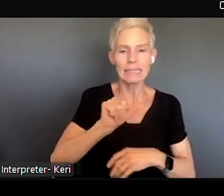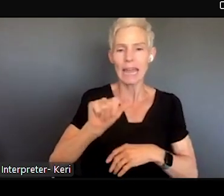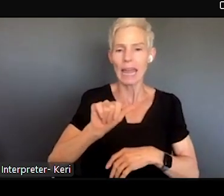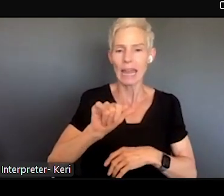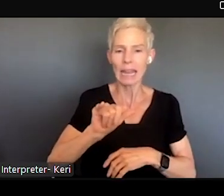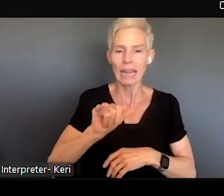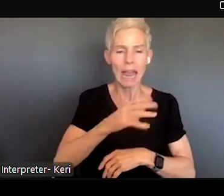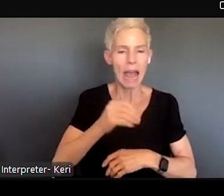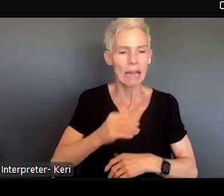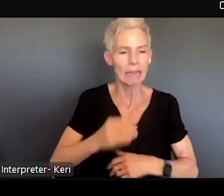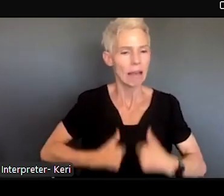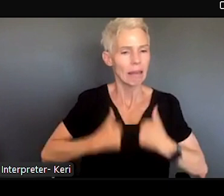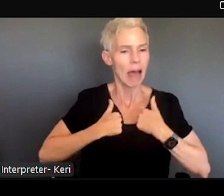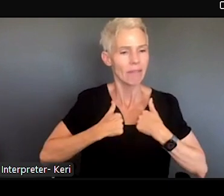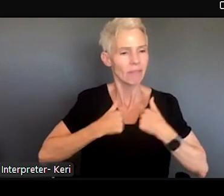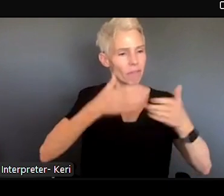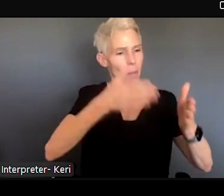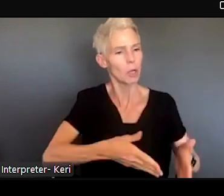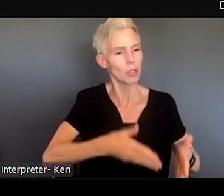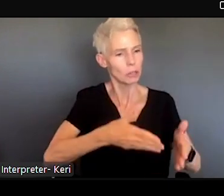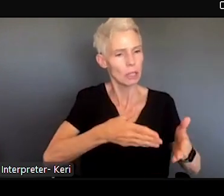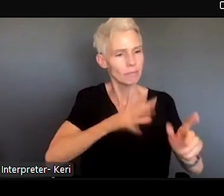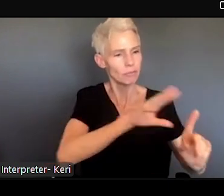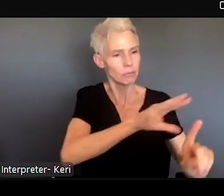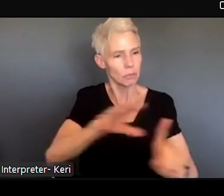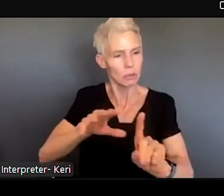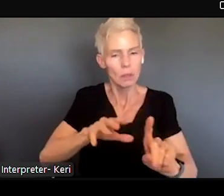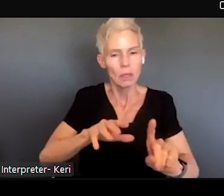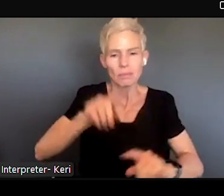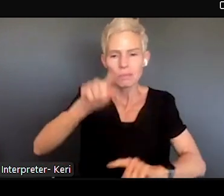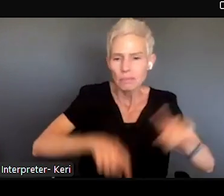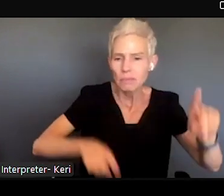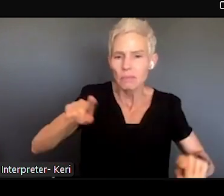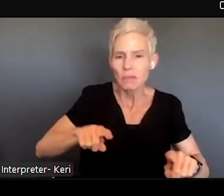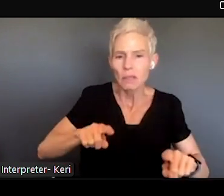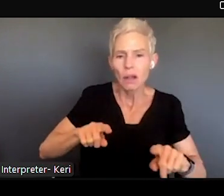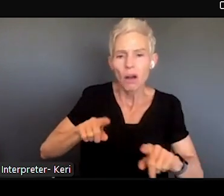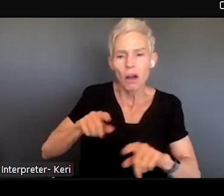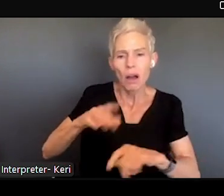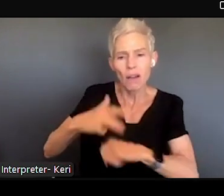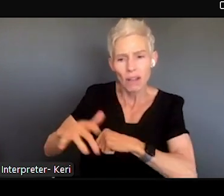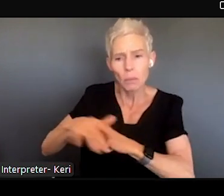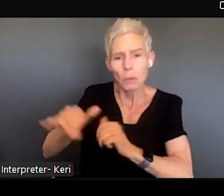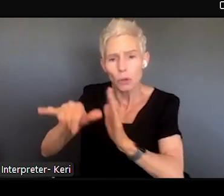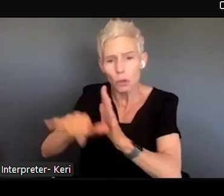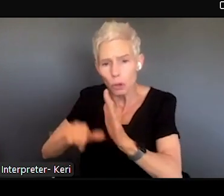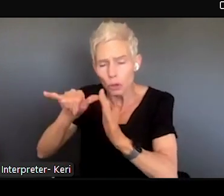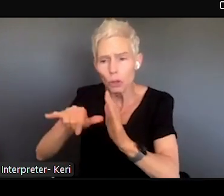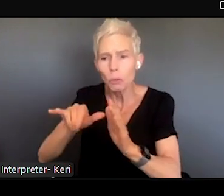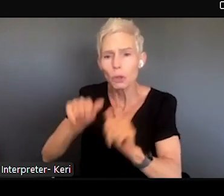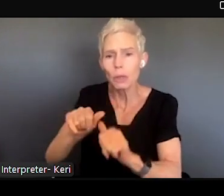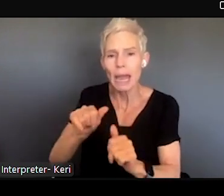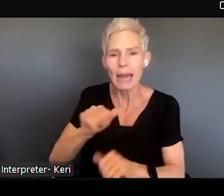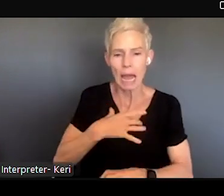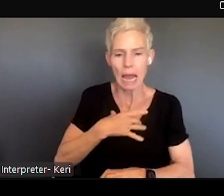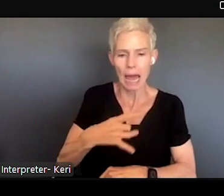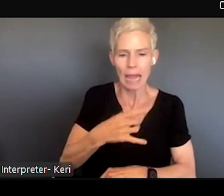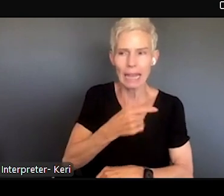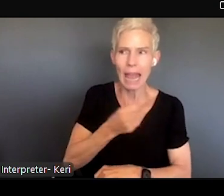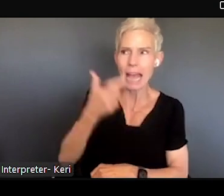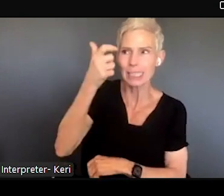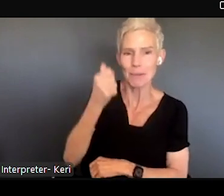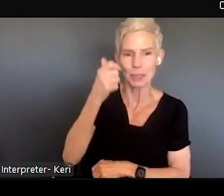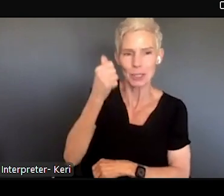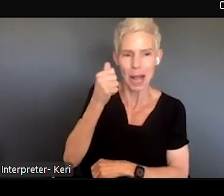different ways. And of course, available on YouTube. Like and subscribe. I'm seeing this little pop-up